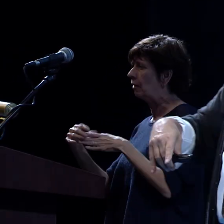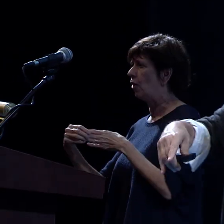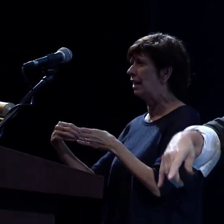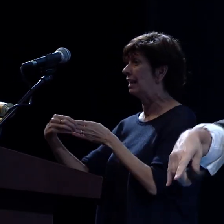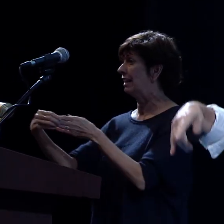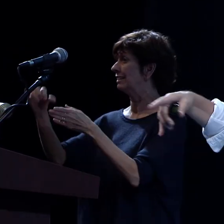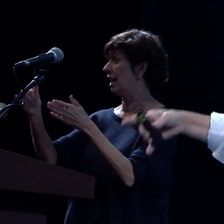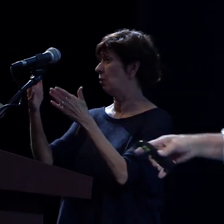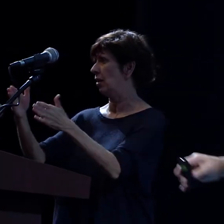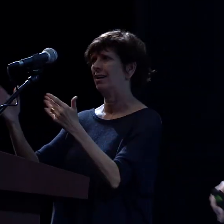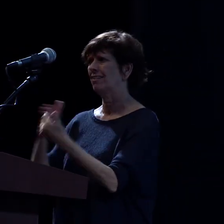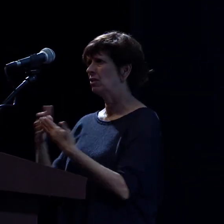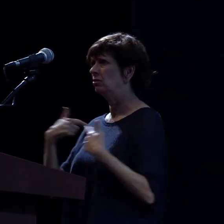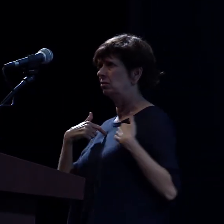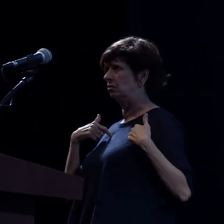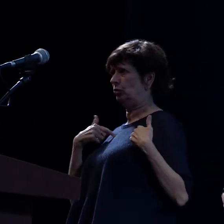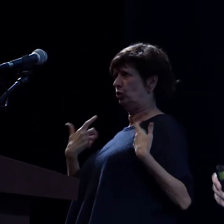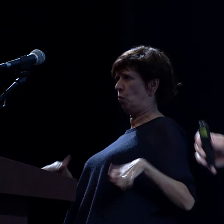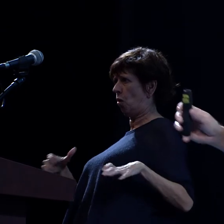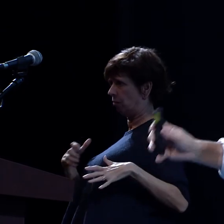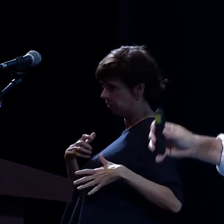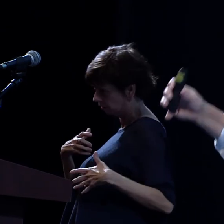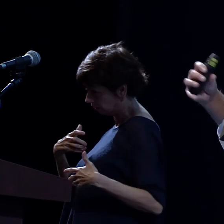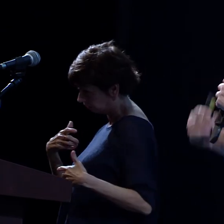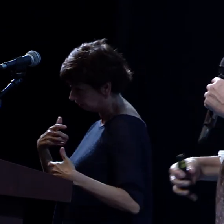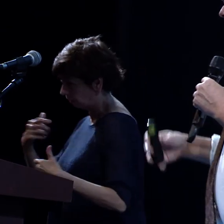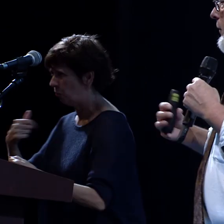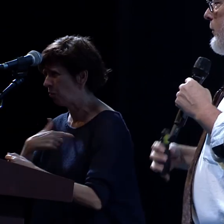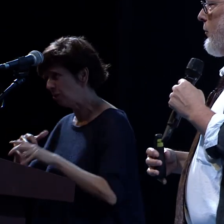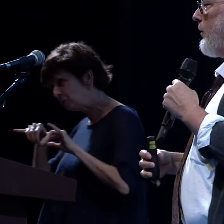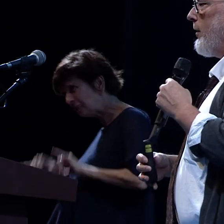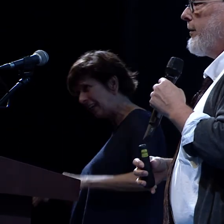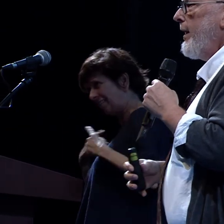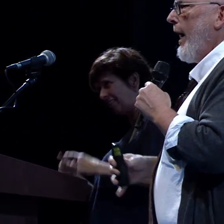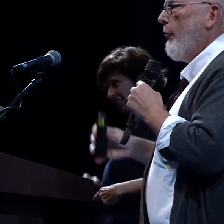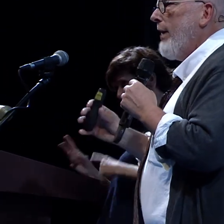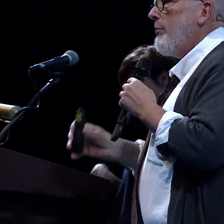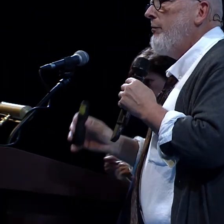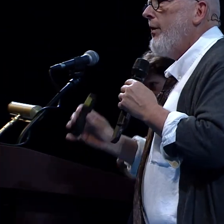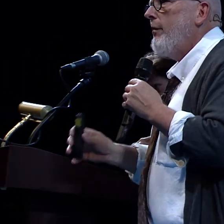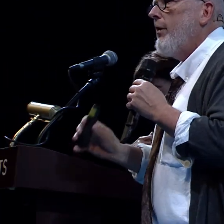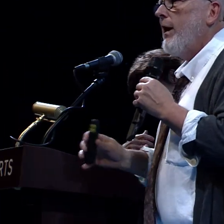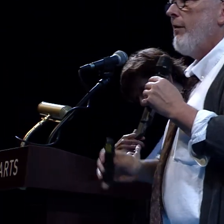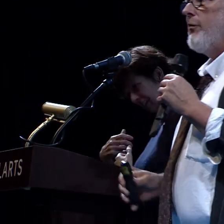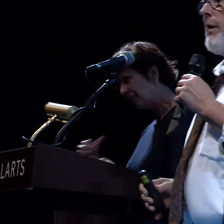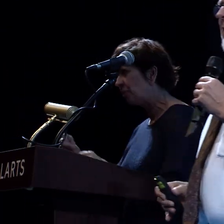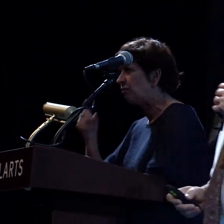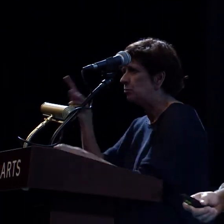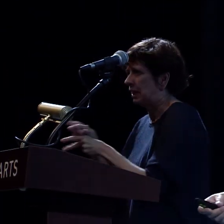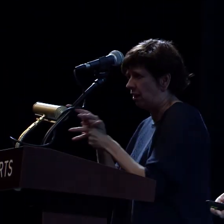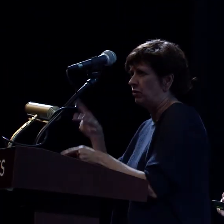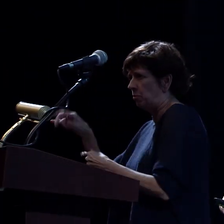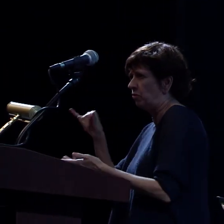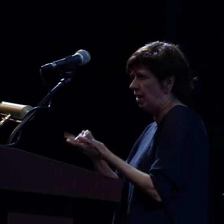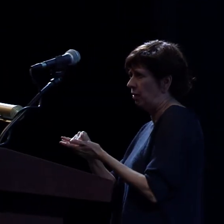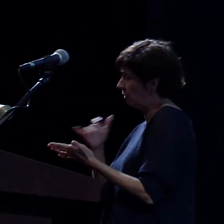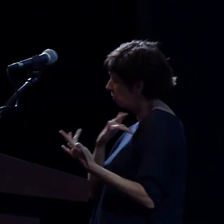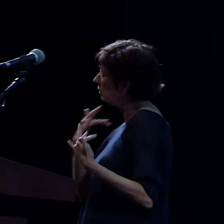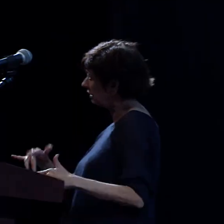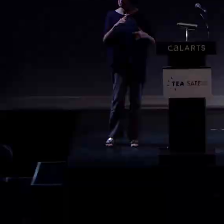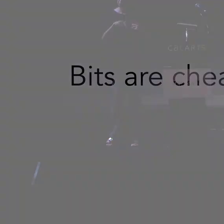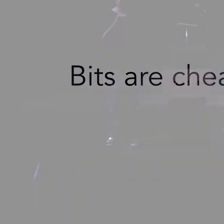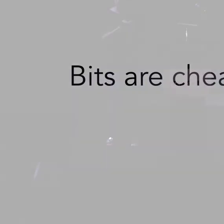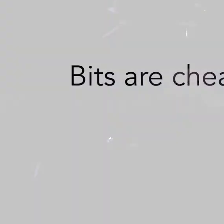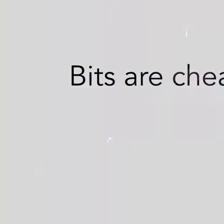this path, even if we don't want to go there. Even if we want to stay in the physical world. And we have to be very, very careful about this and very, very sensitive about